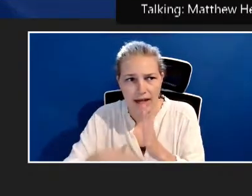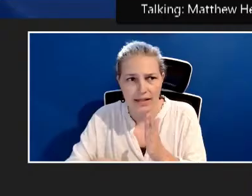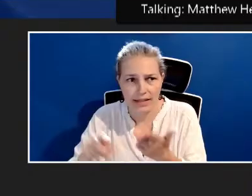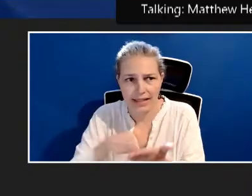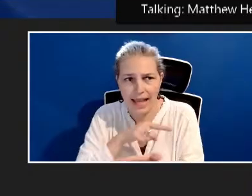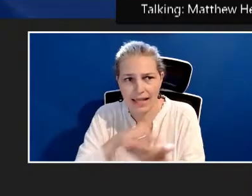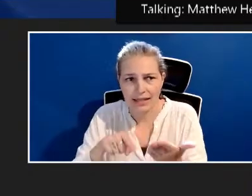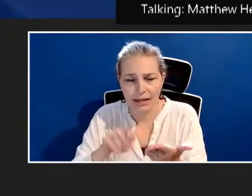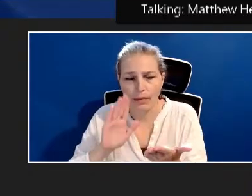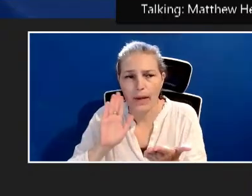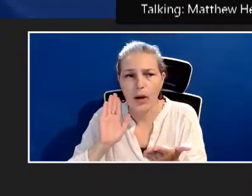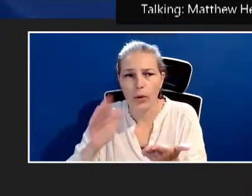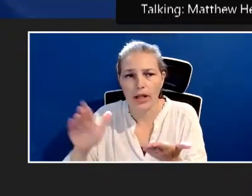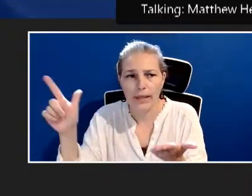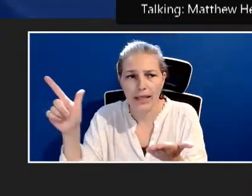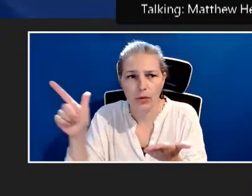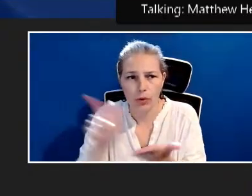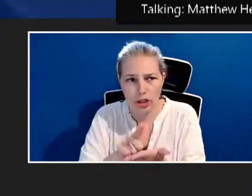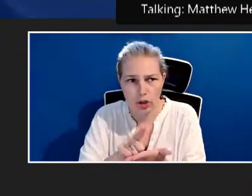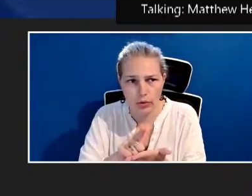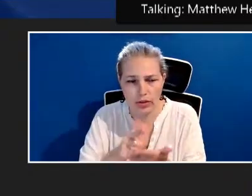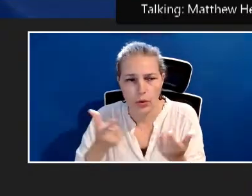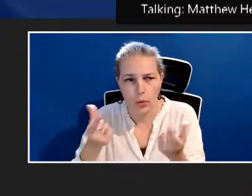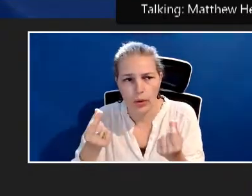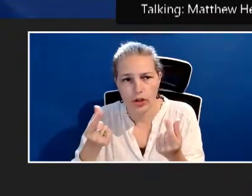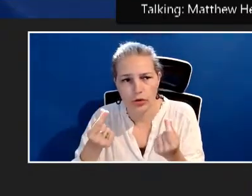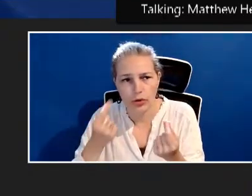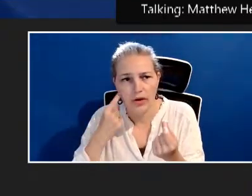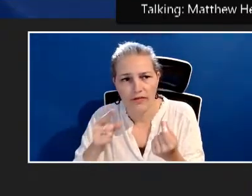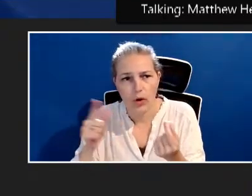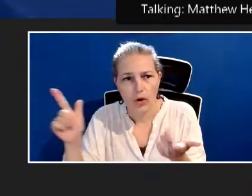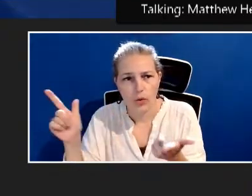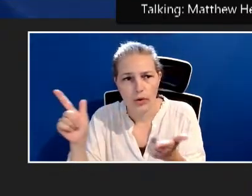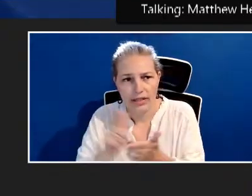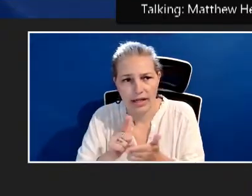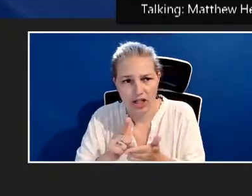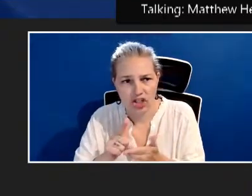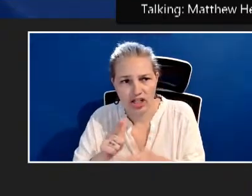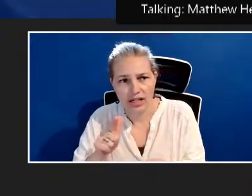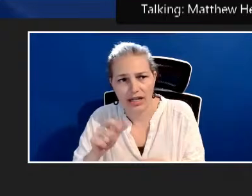reduced. And what they would need to do is, in order for a reduction, if they